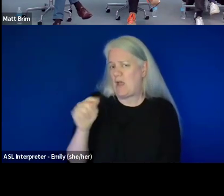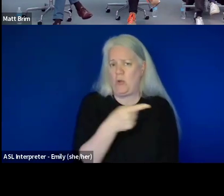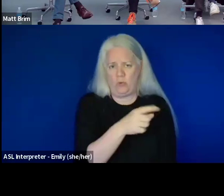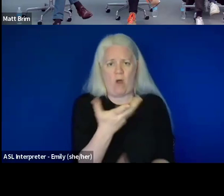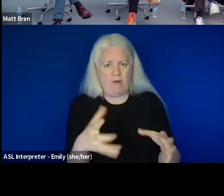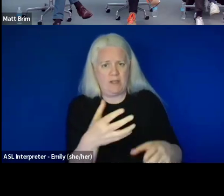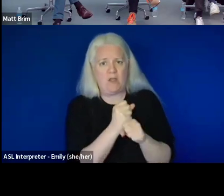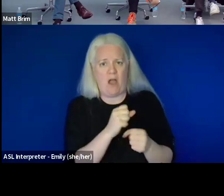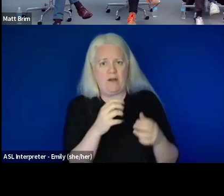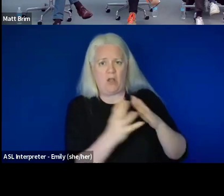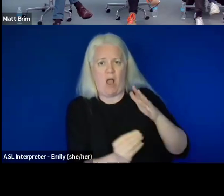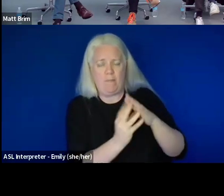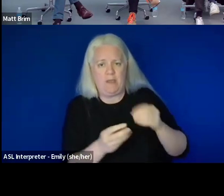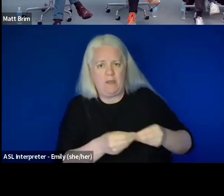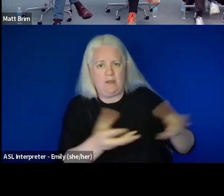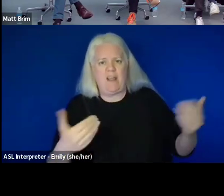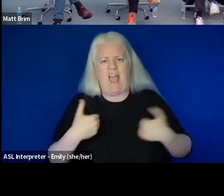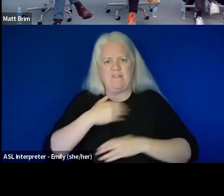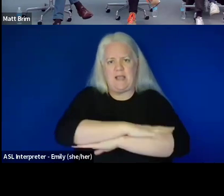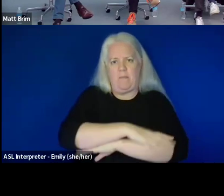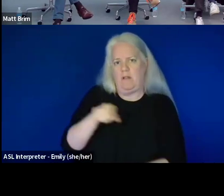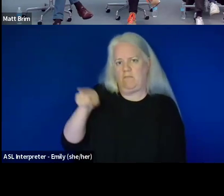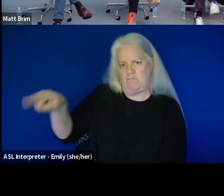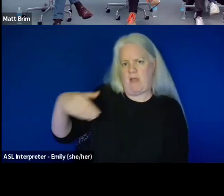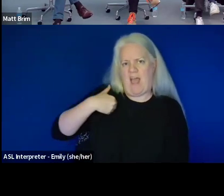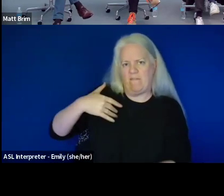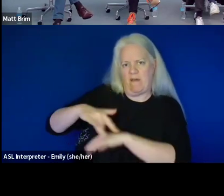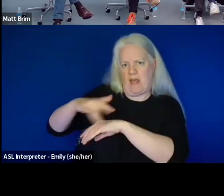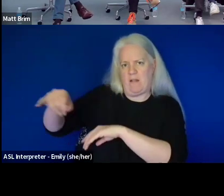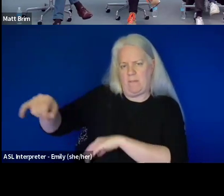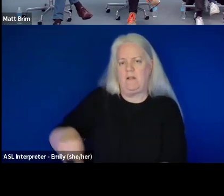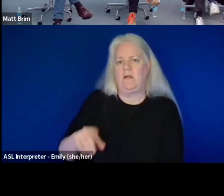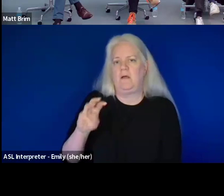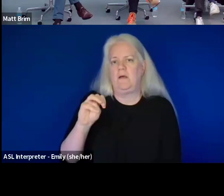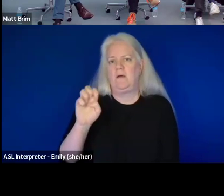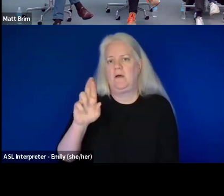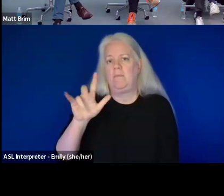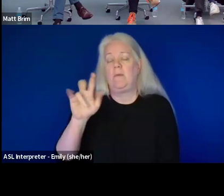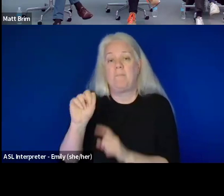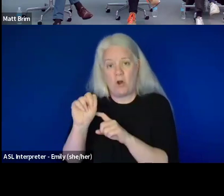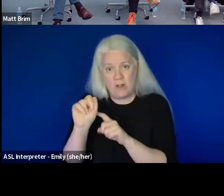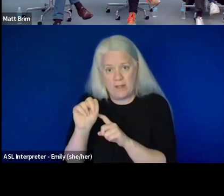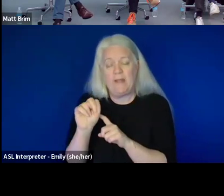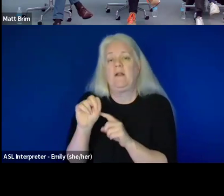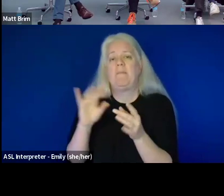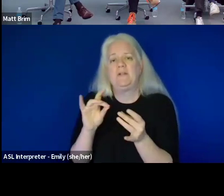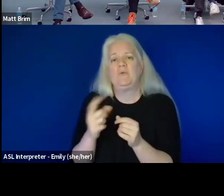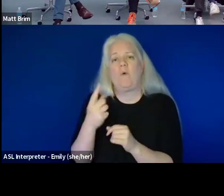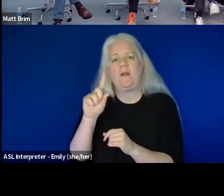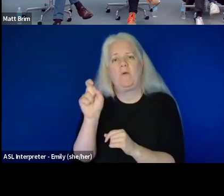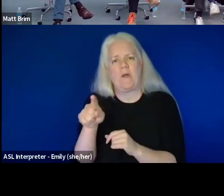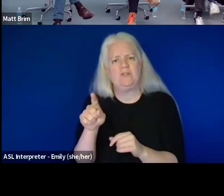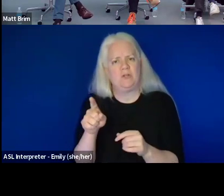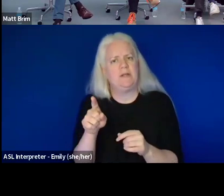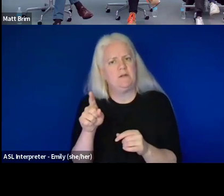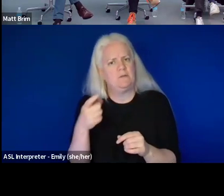and there's one on the table if you didn't get one. Merlin pointed to a question that we want to actually start with to try to open the discussion up,